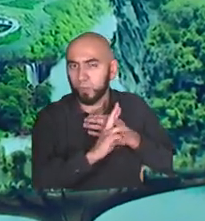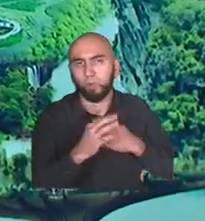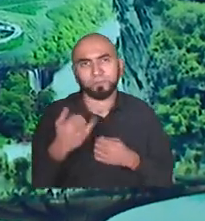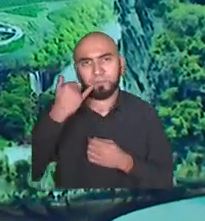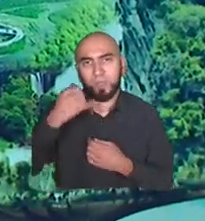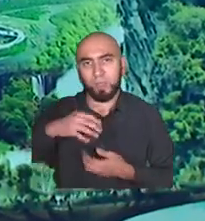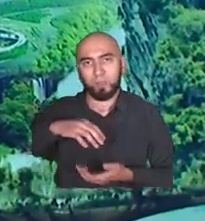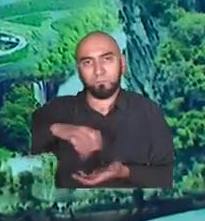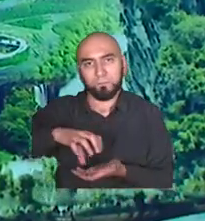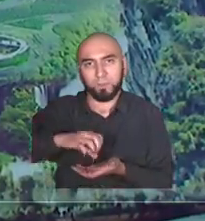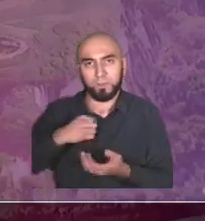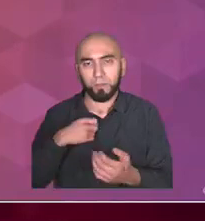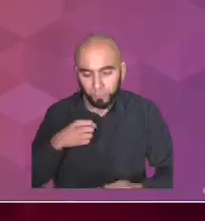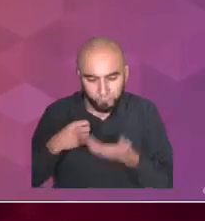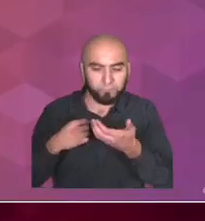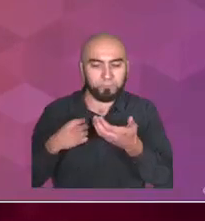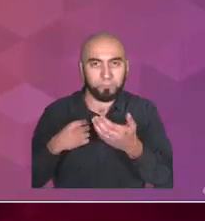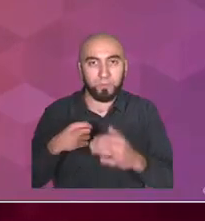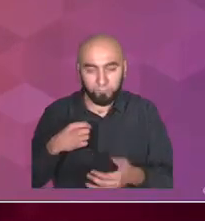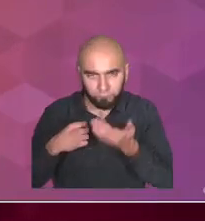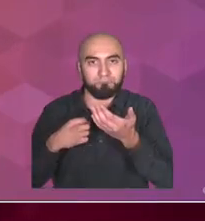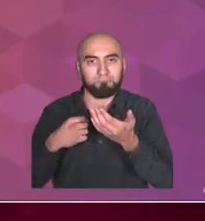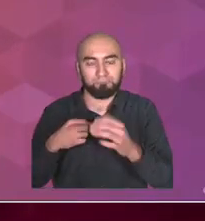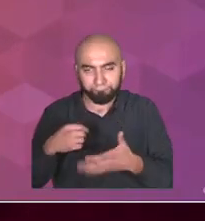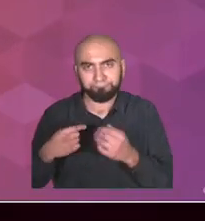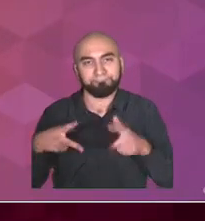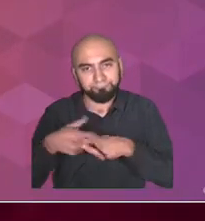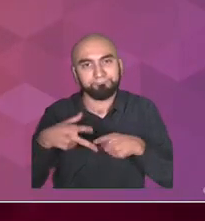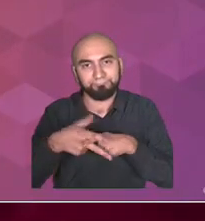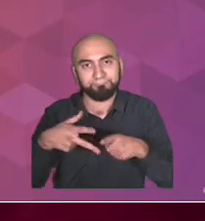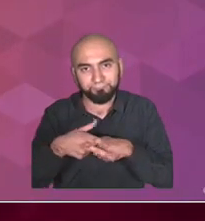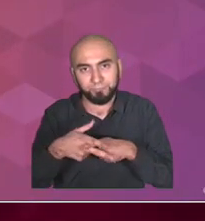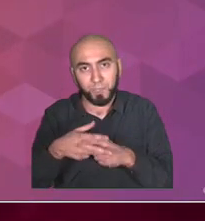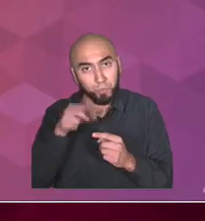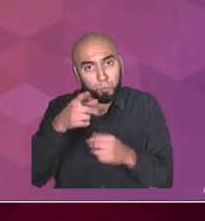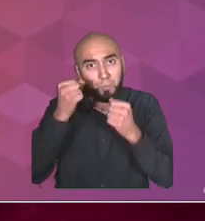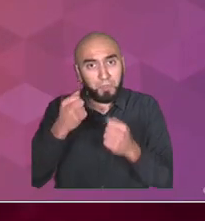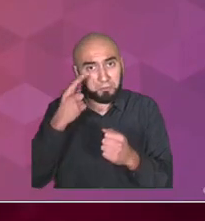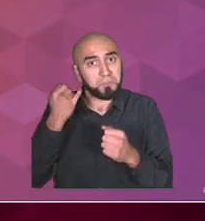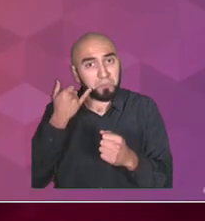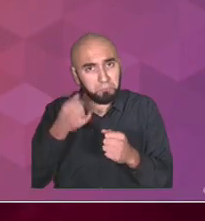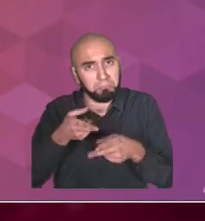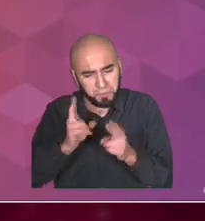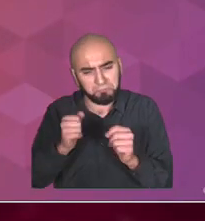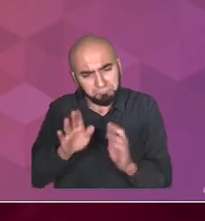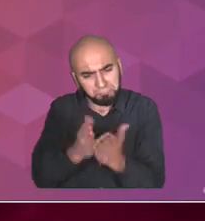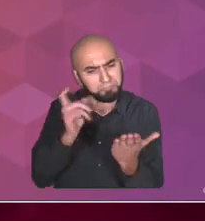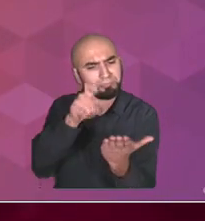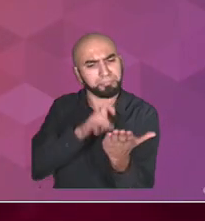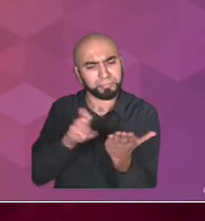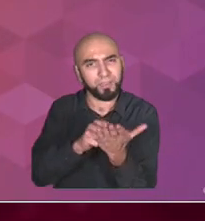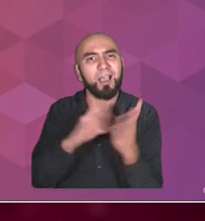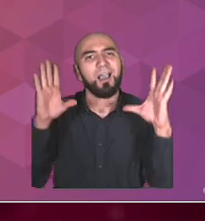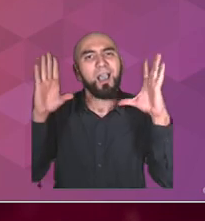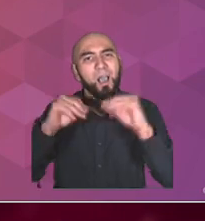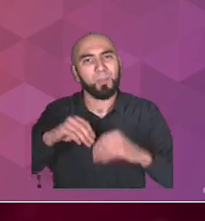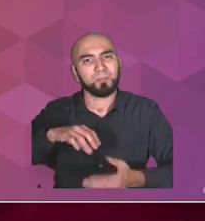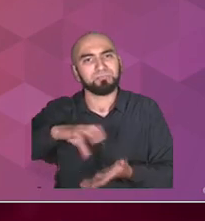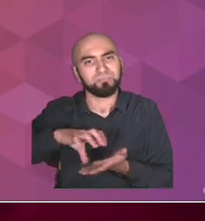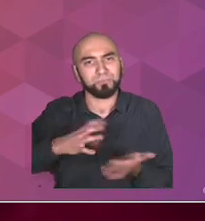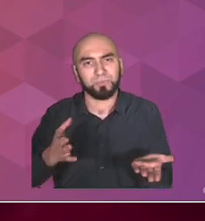can go into settings, you can turn most all of them off. You could turn your phone to airplane mode and determine when you're going to look at it.